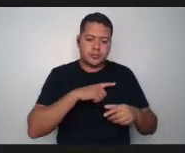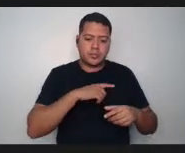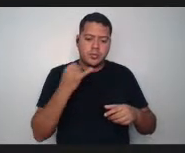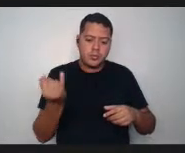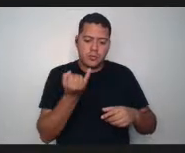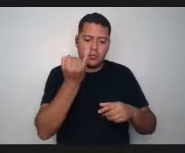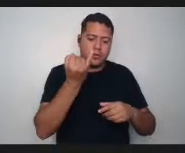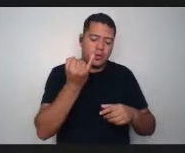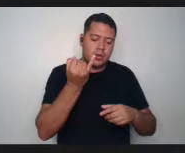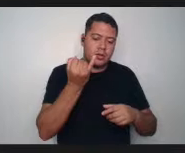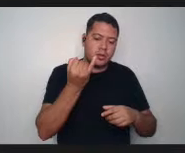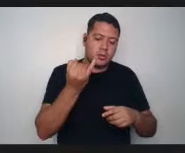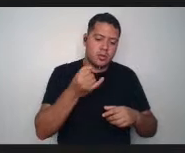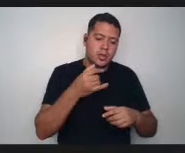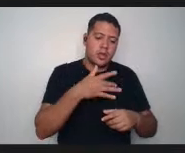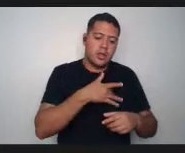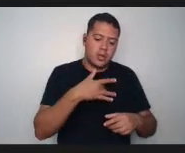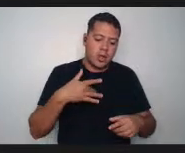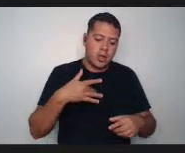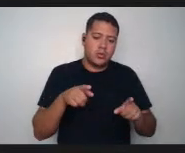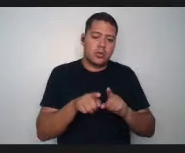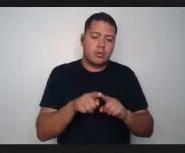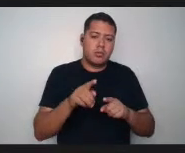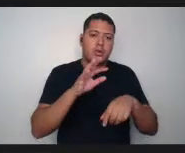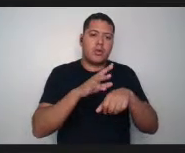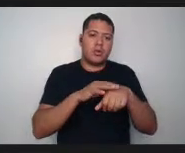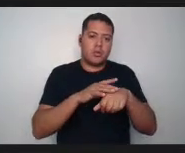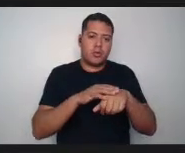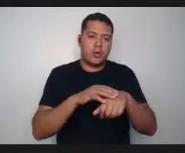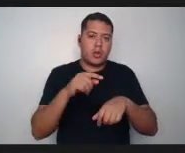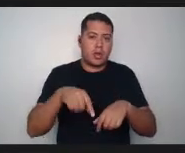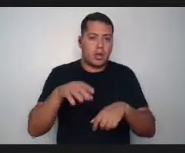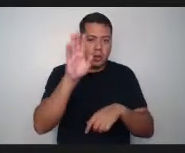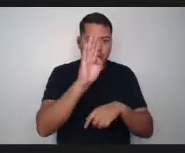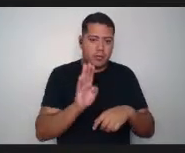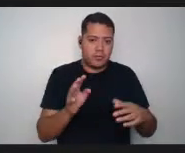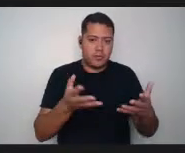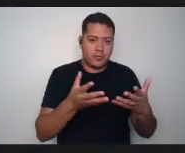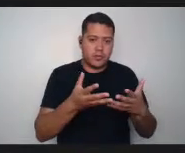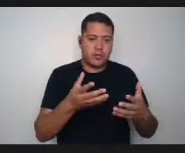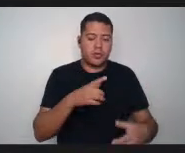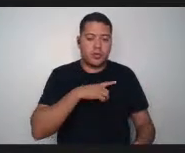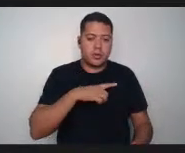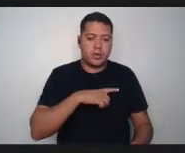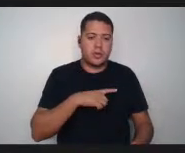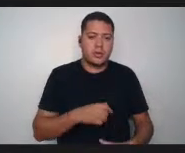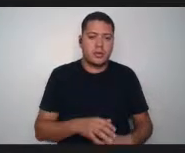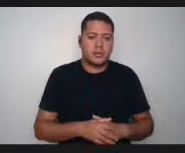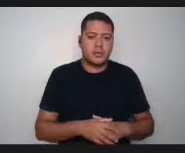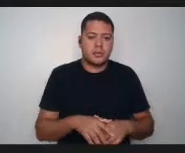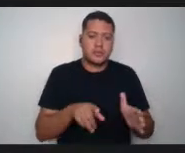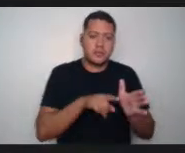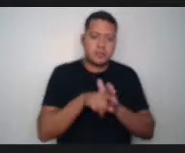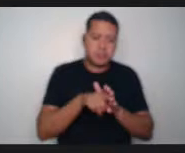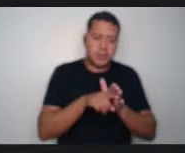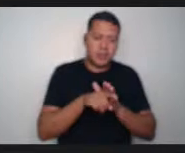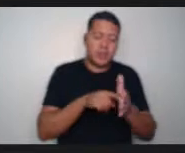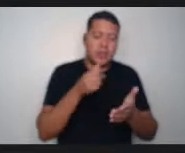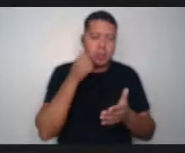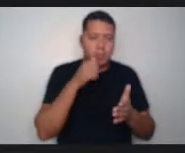dimensions, are all of them determine in the process of disease. Here in